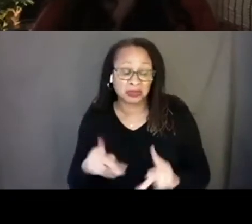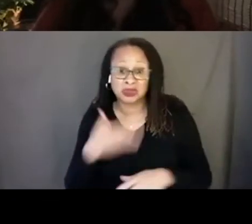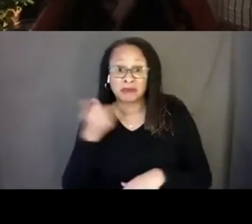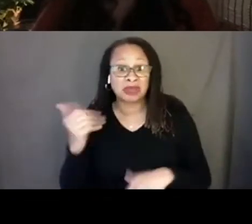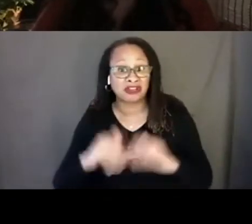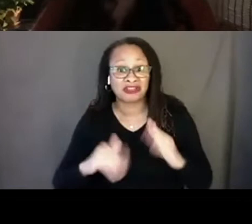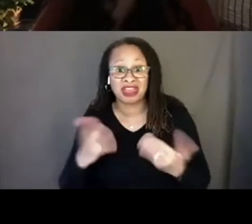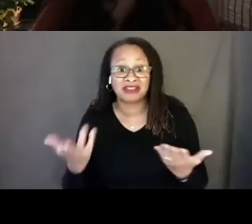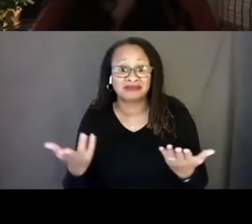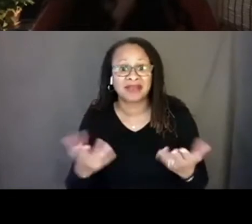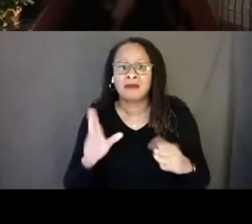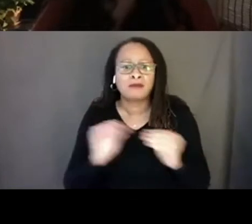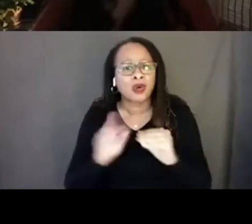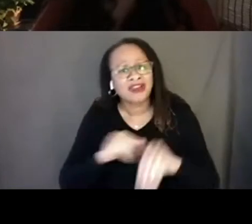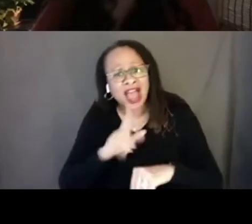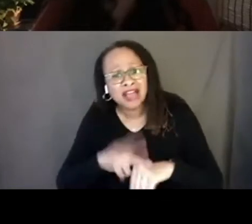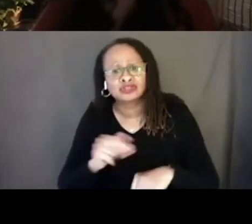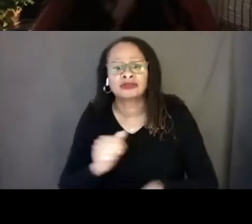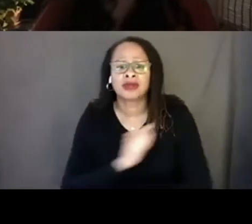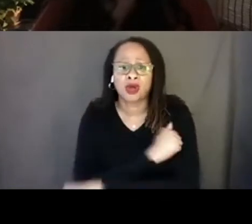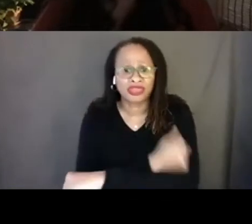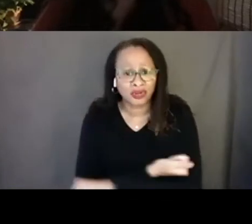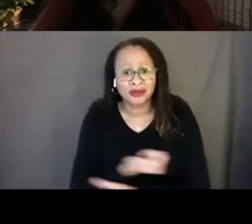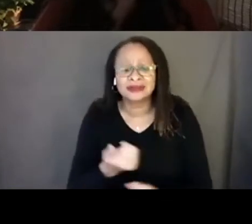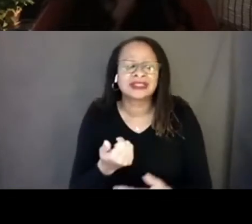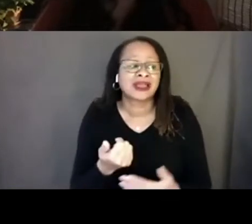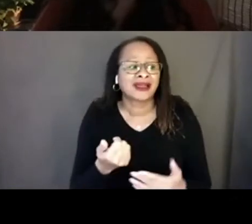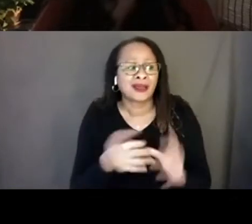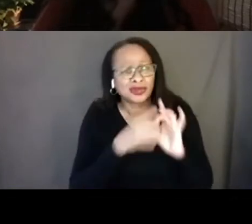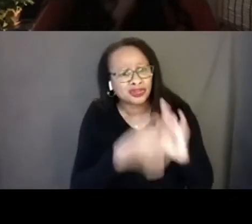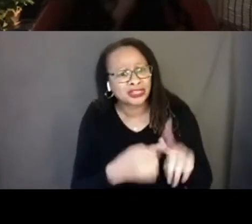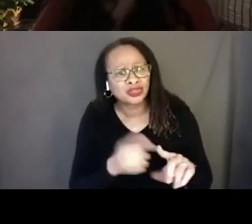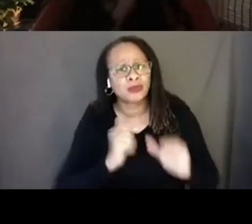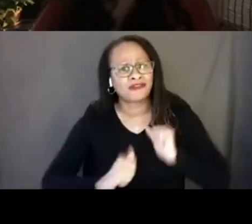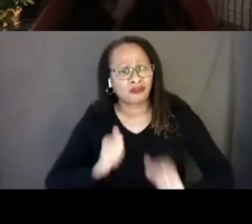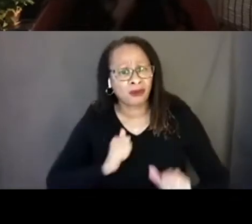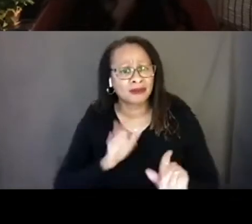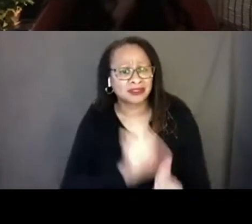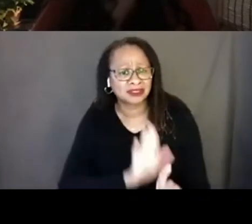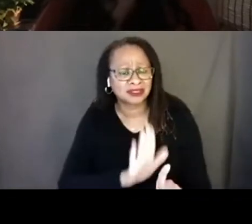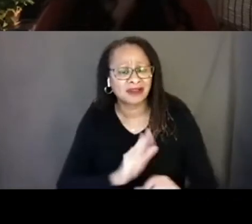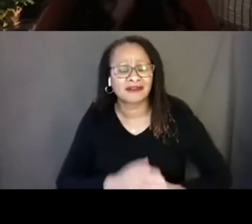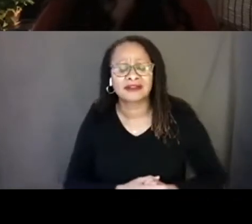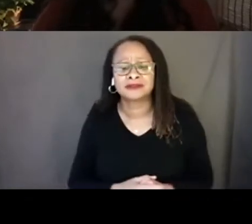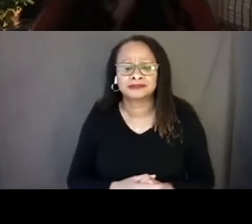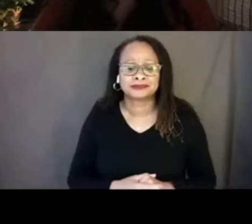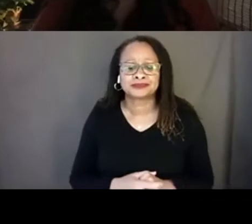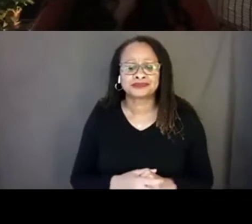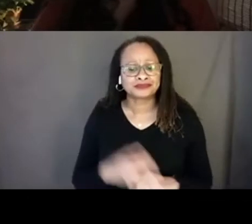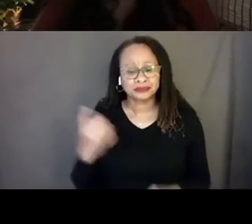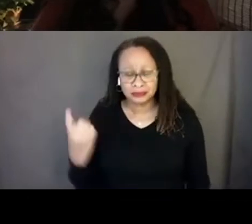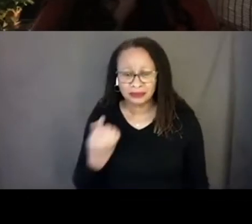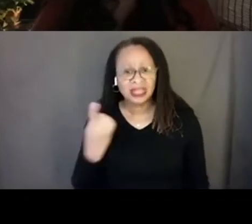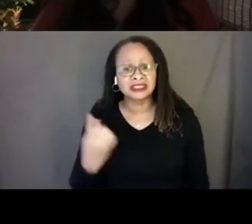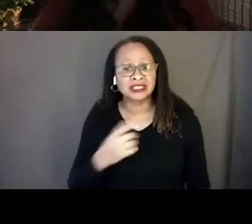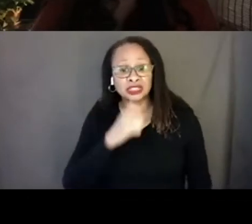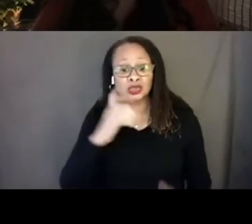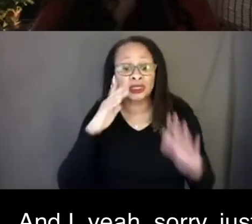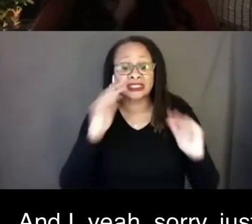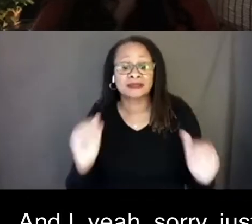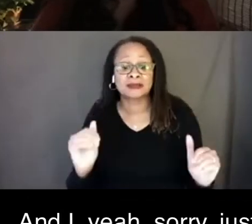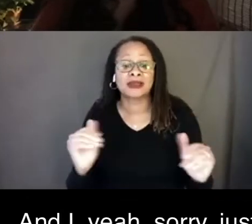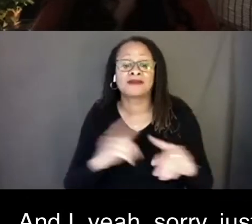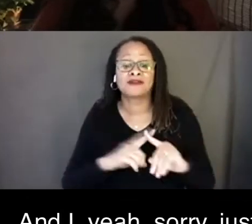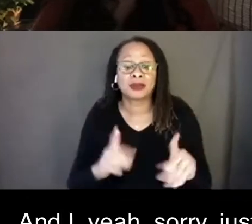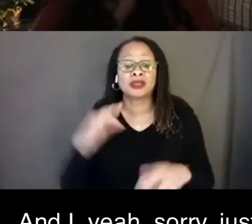natural, authentic as far as performings. There's something that, you know, that you just don't expect could